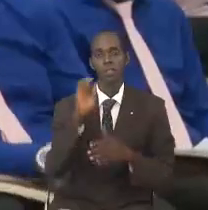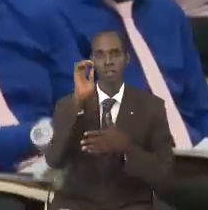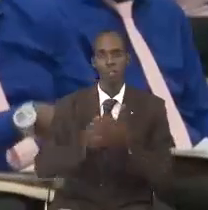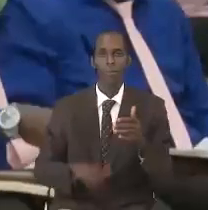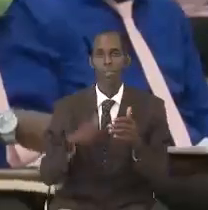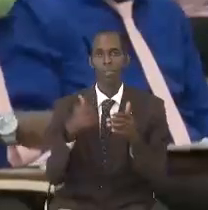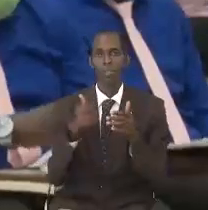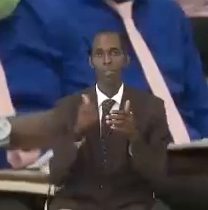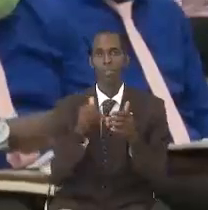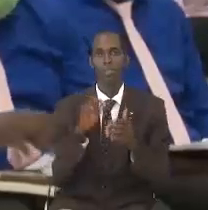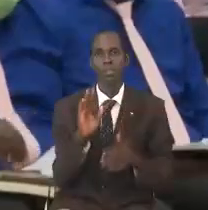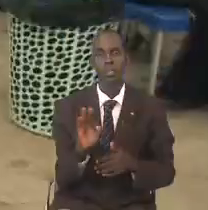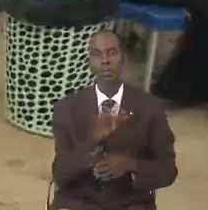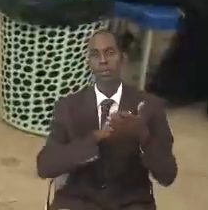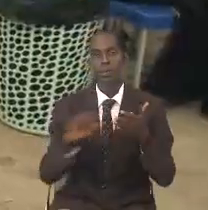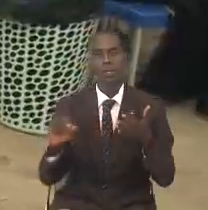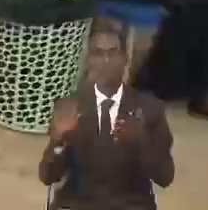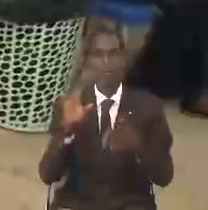reading from verse 7.